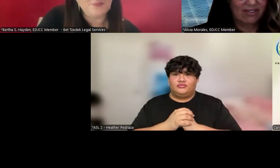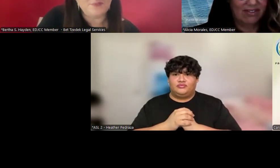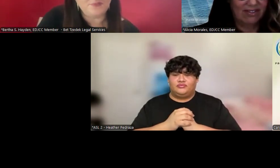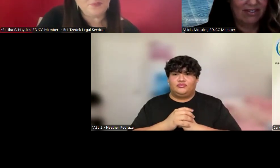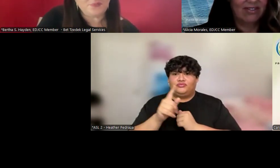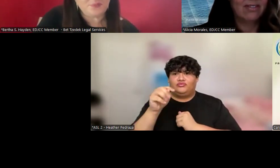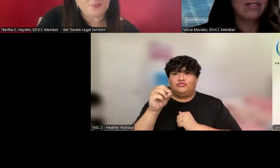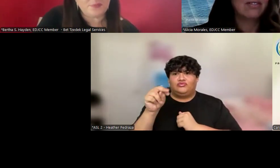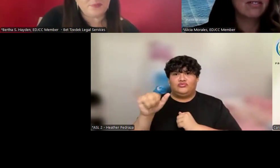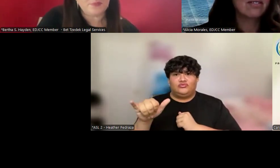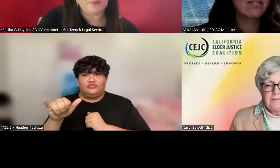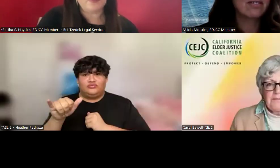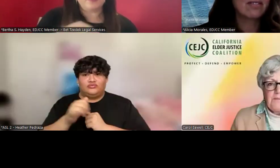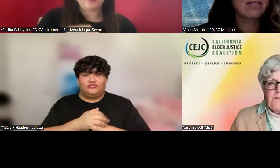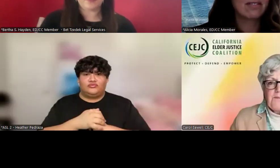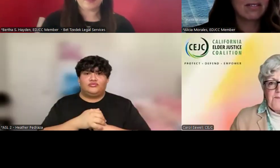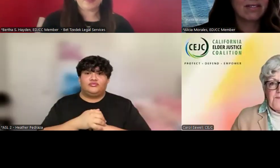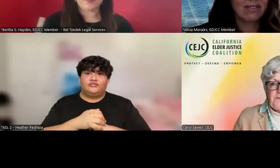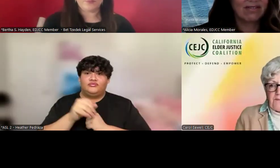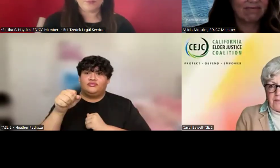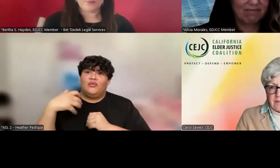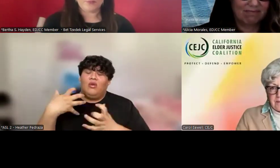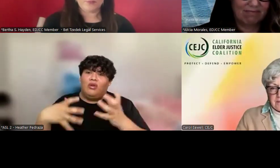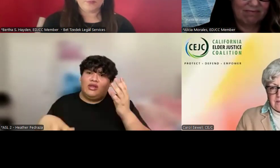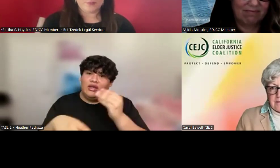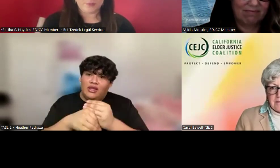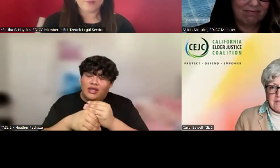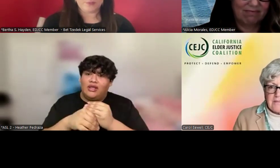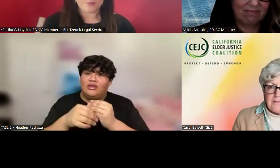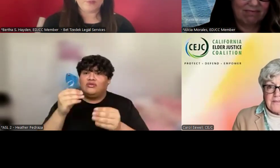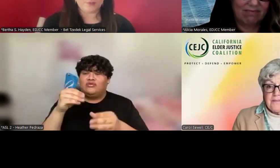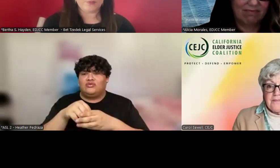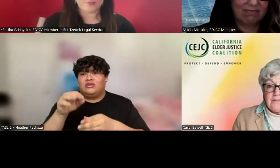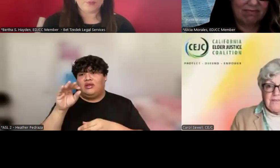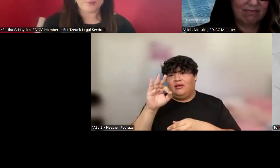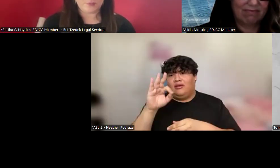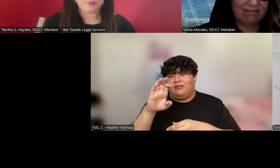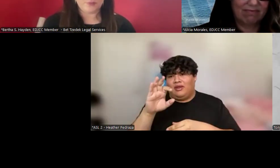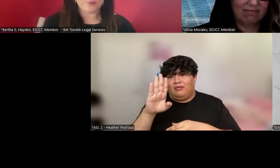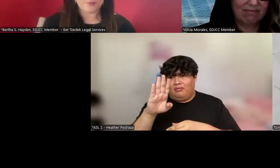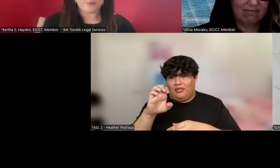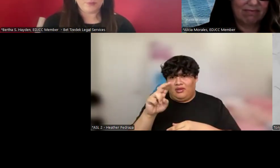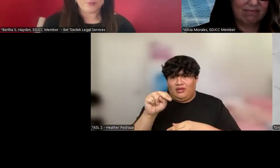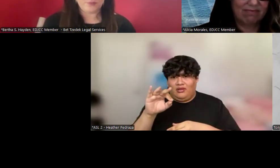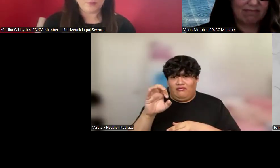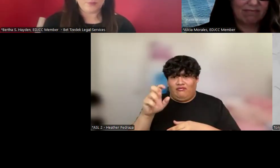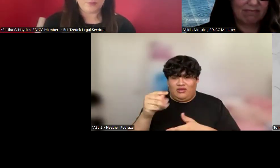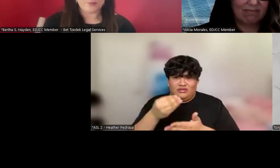Tony. Yeah, I want to add to the benefits other than the legislative piece is that I